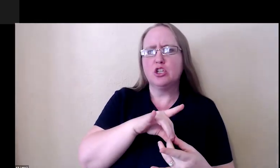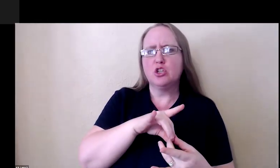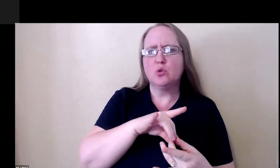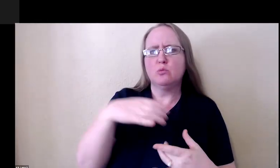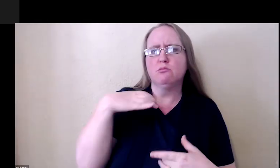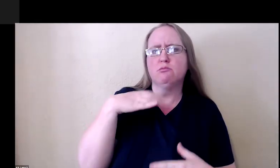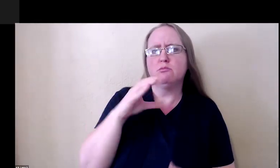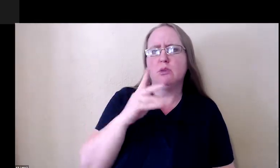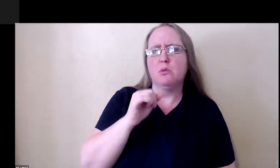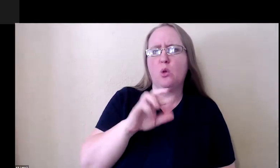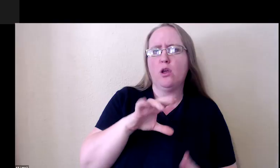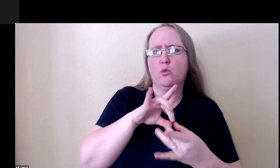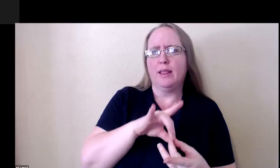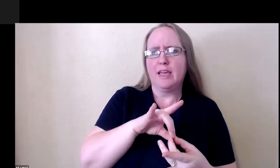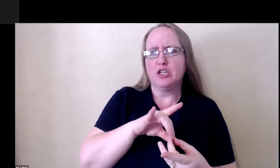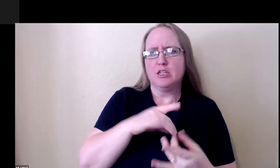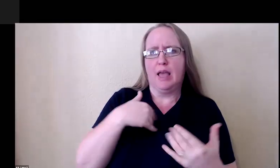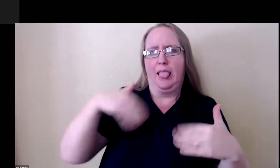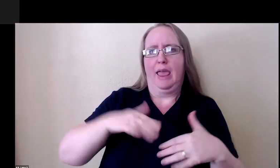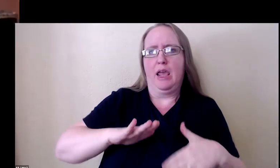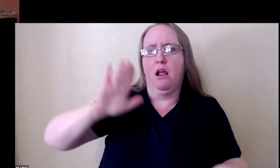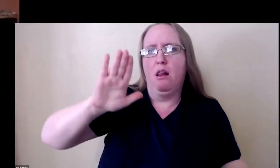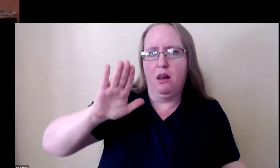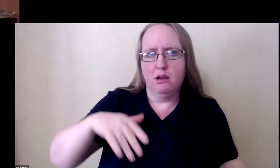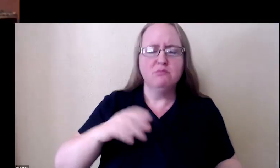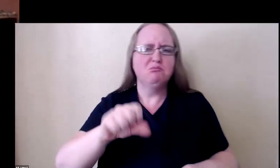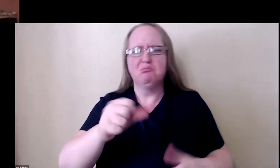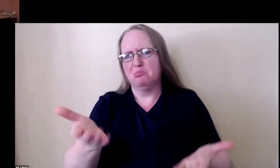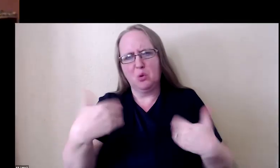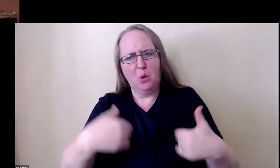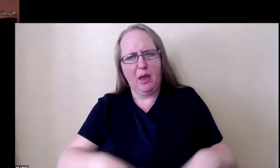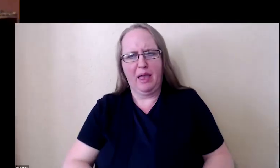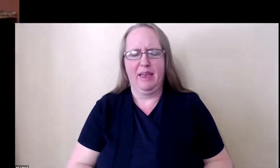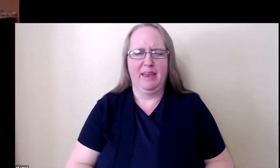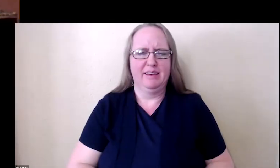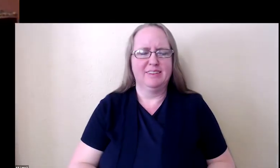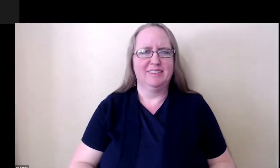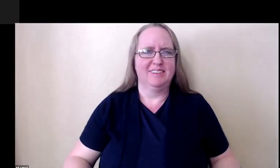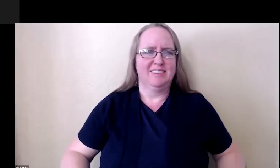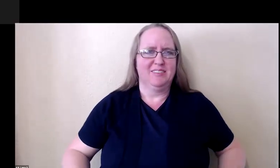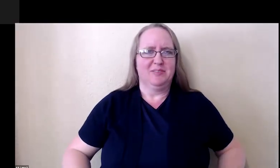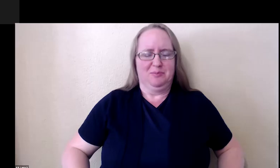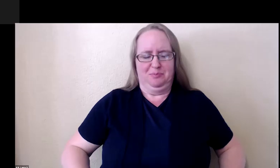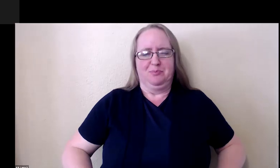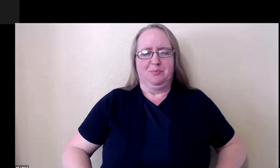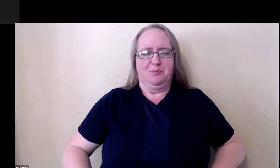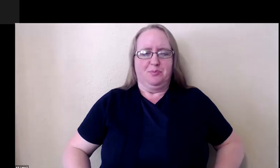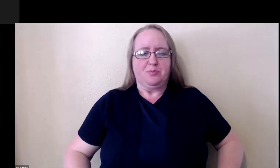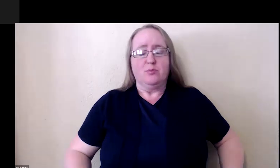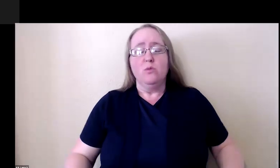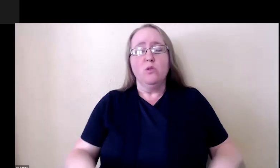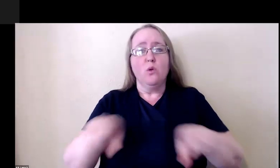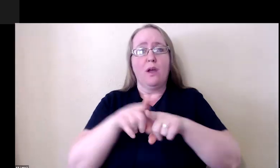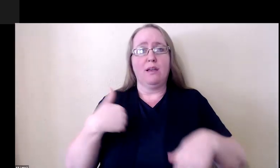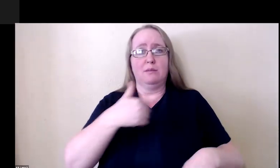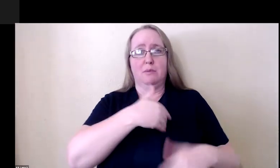relations? I had a late hand up and. Yes, go ahead. Yep, you have 2 minutes. Thank you. All right. As a member of the